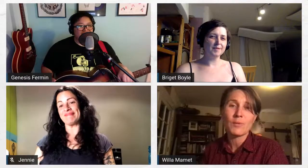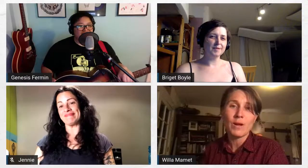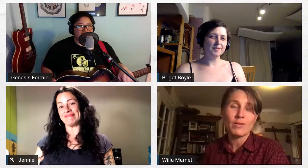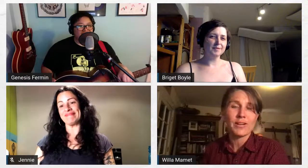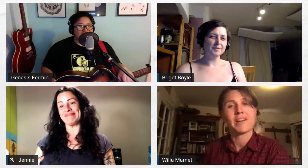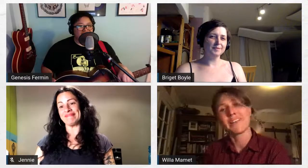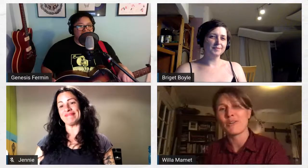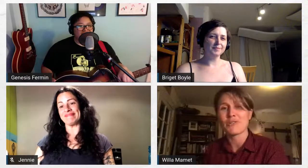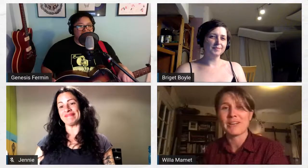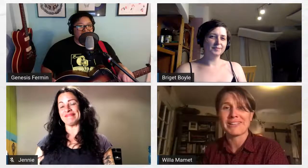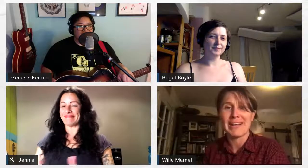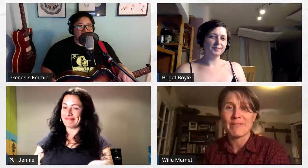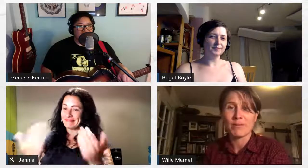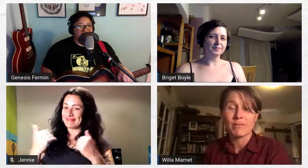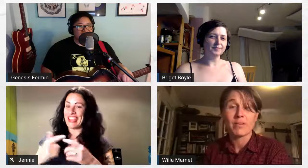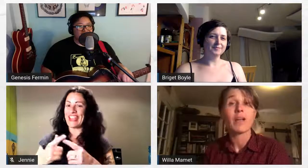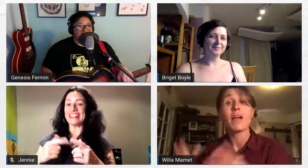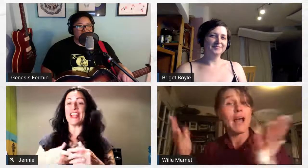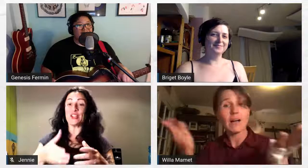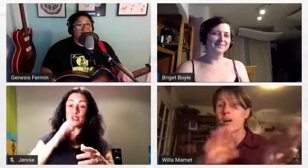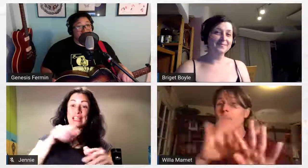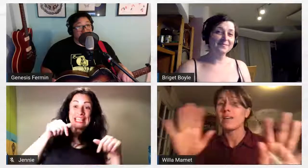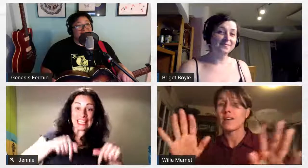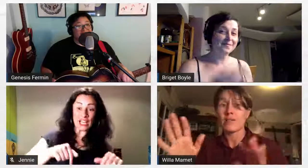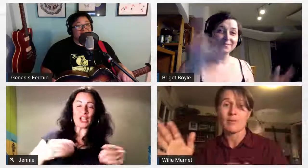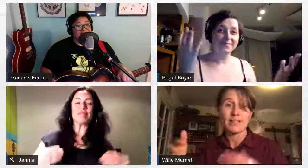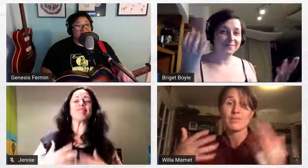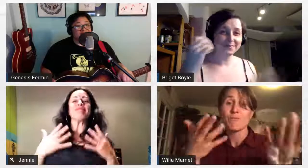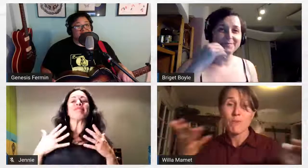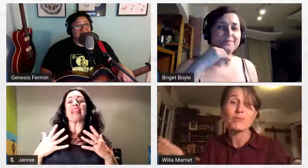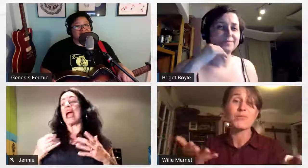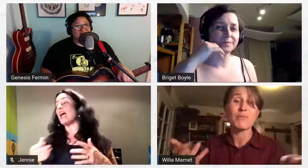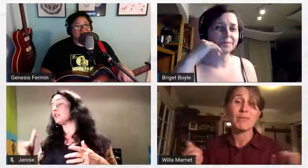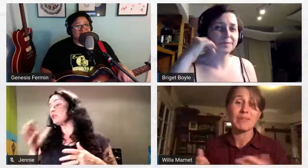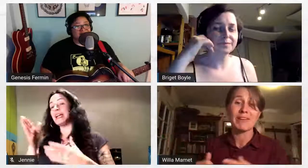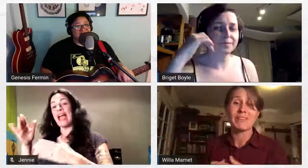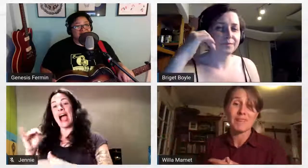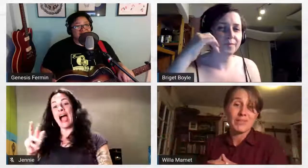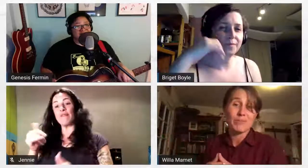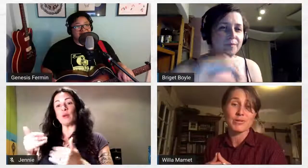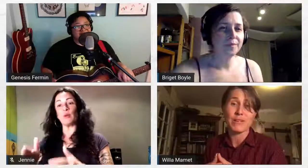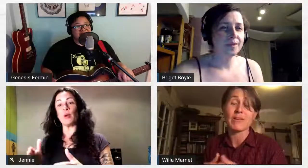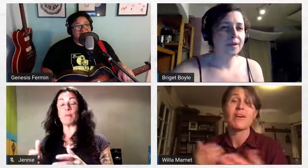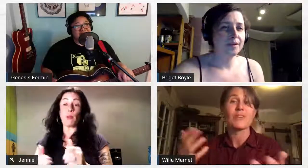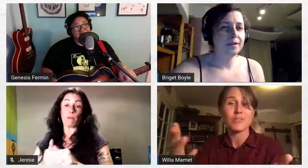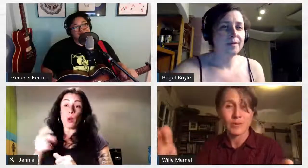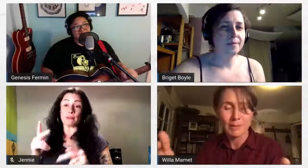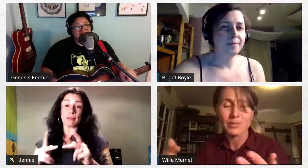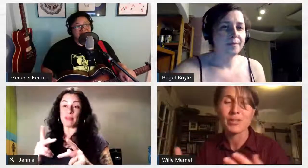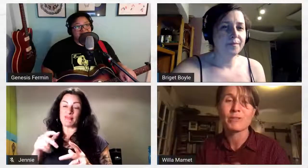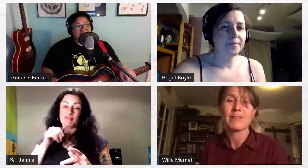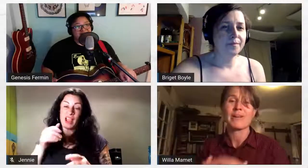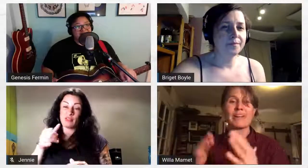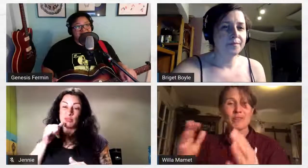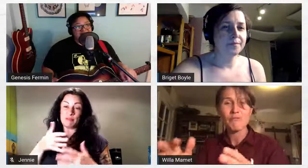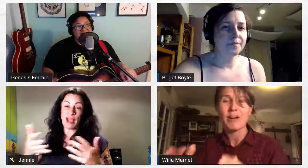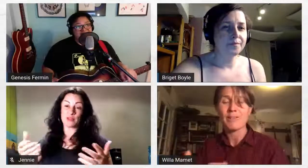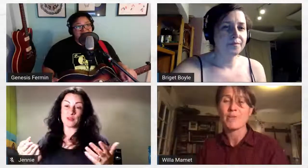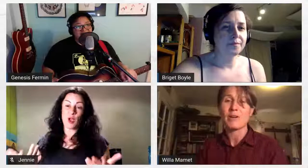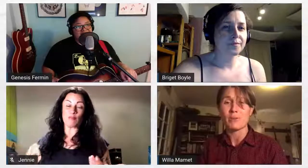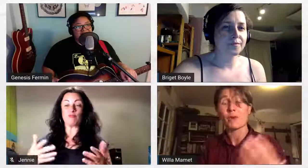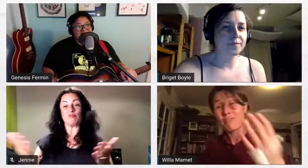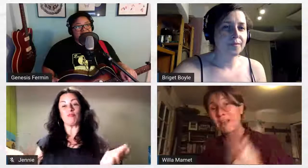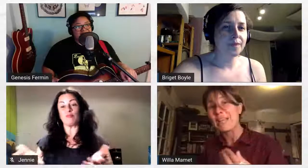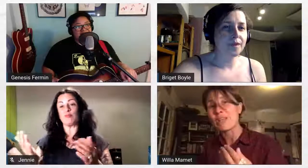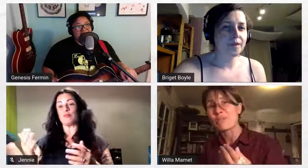drink from the well over here and then go drink at the Ivy Room. Alcoholic or otherwise. Most of the people here, not so much with alcohol, so I'm just going to reiterate, you're very,